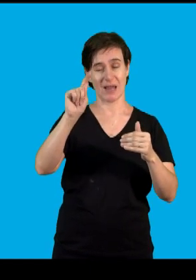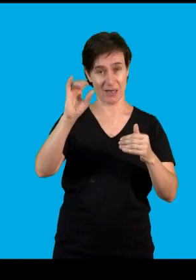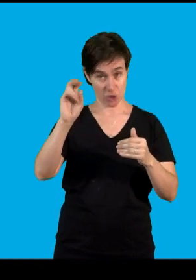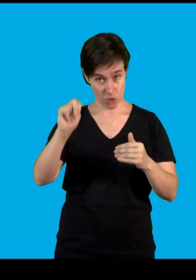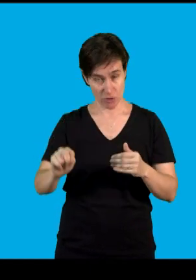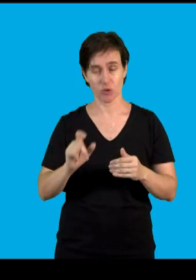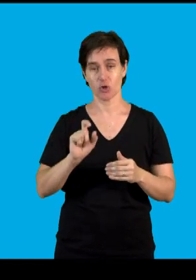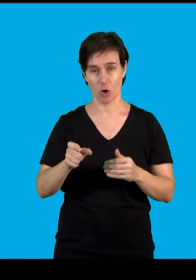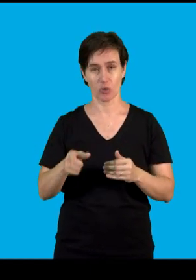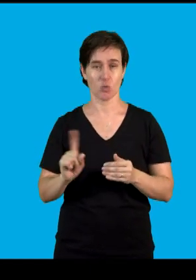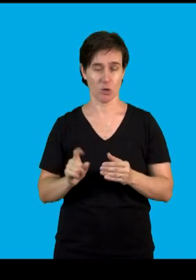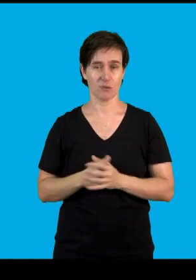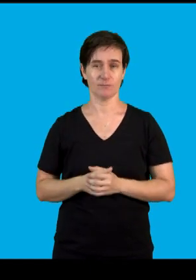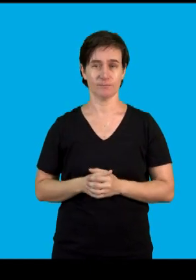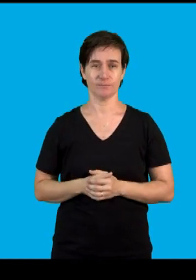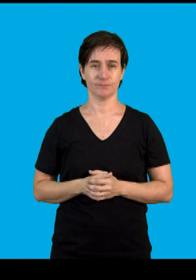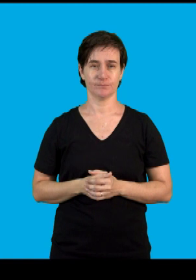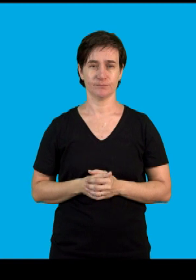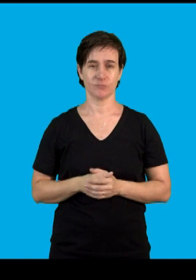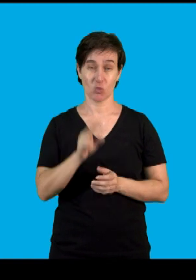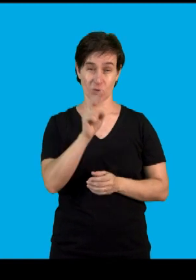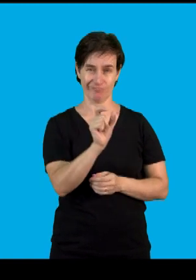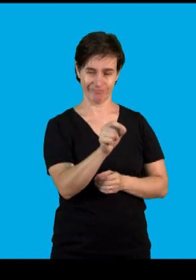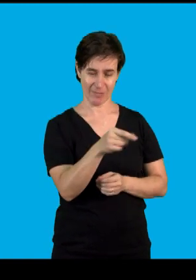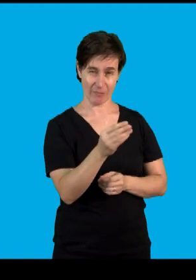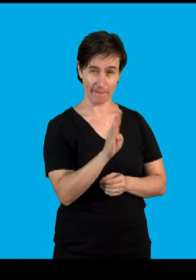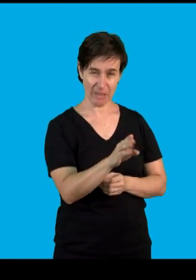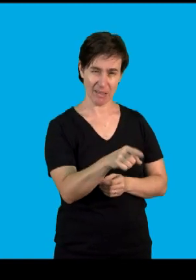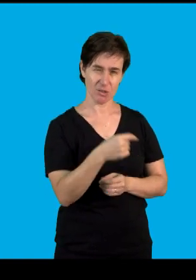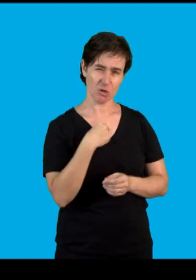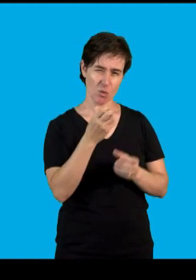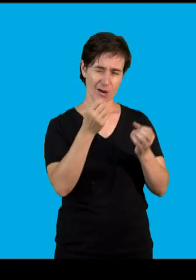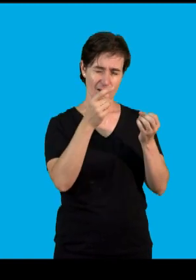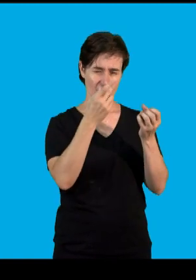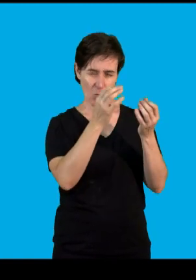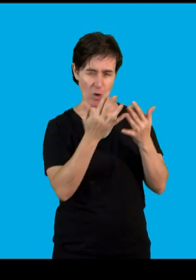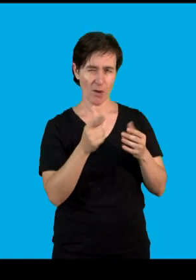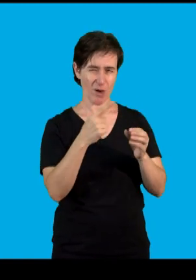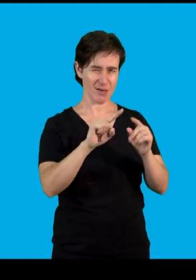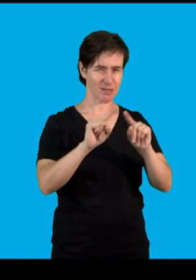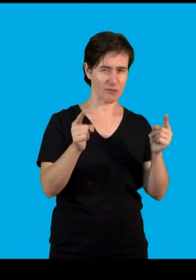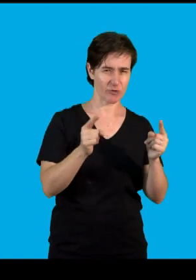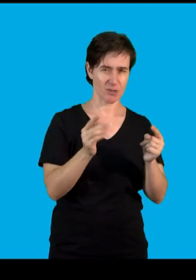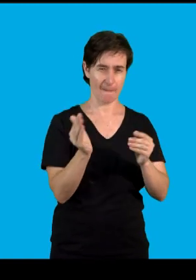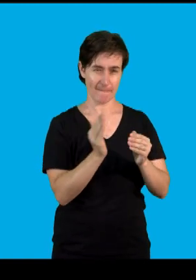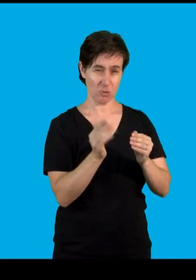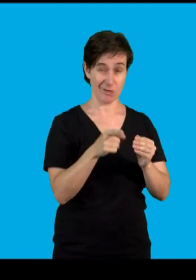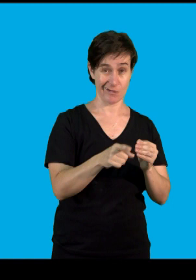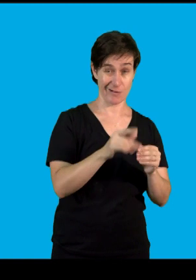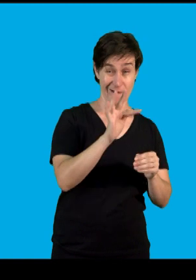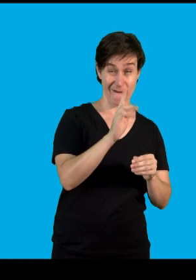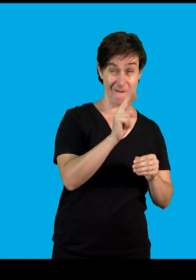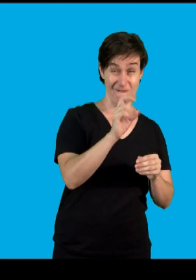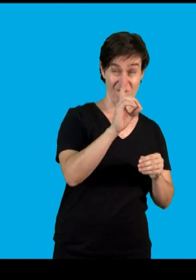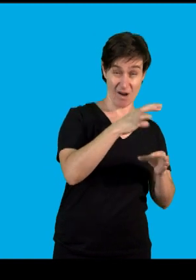is going to be that. So we are simply going to calculate the difference between the fund